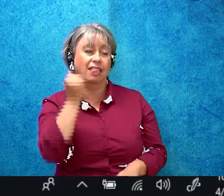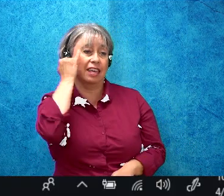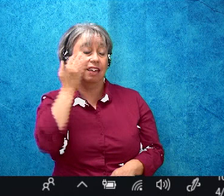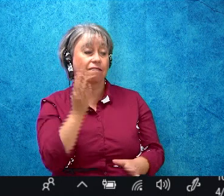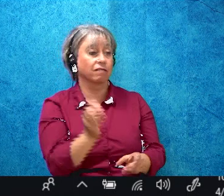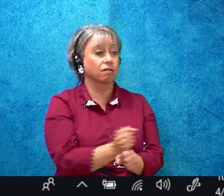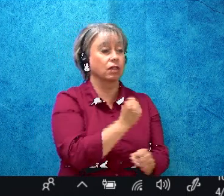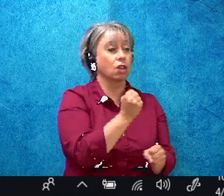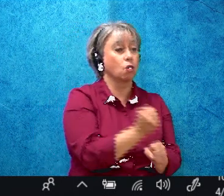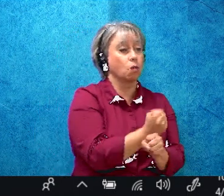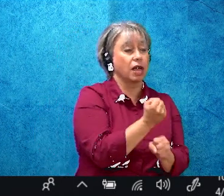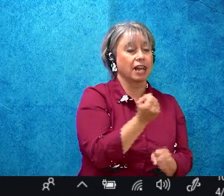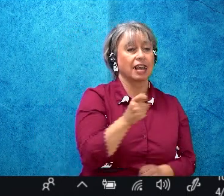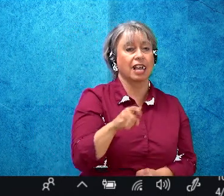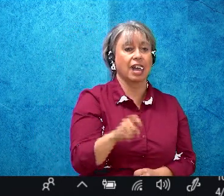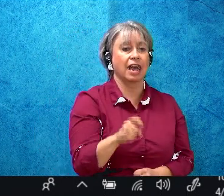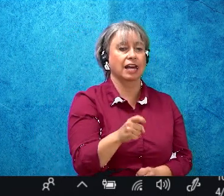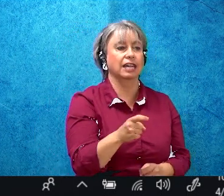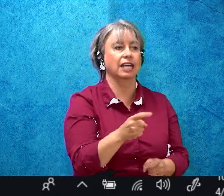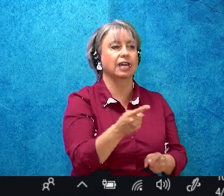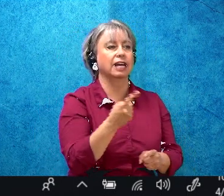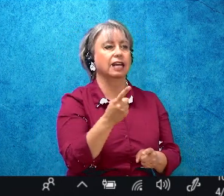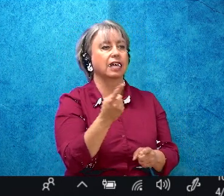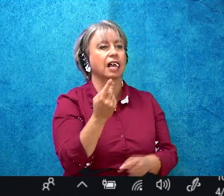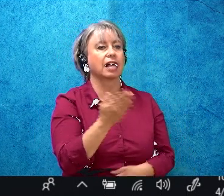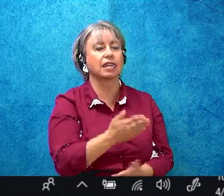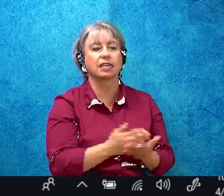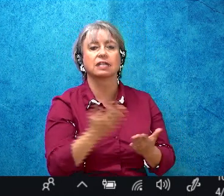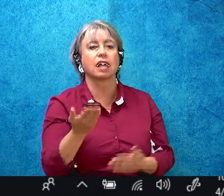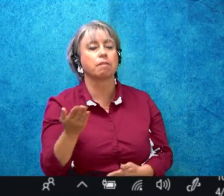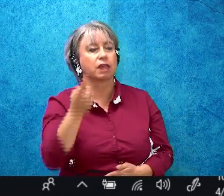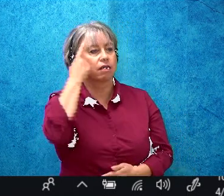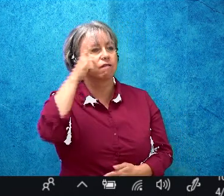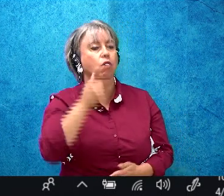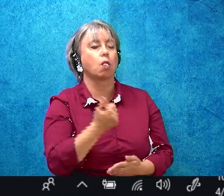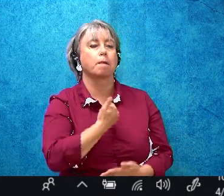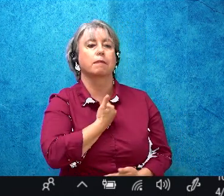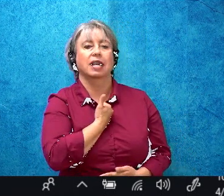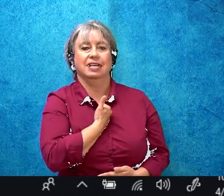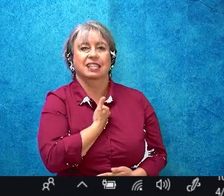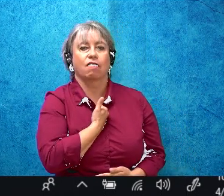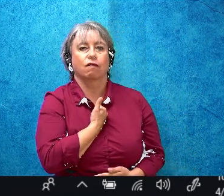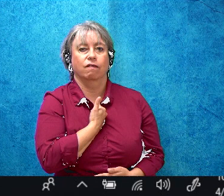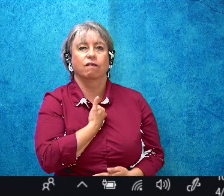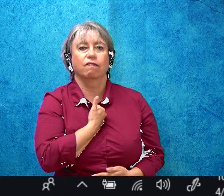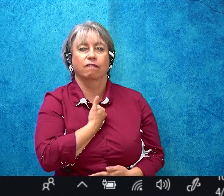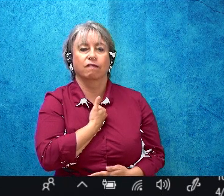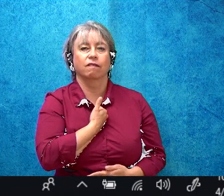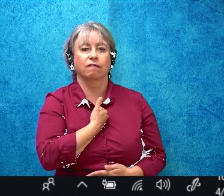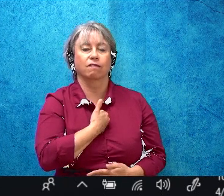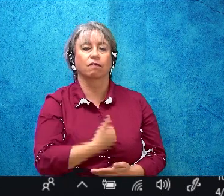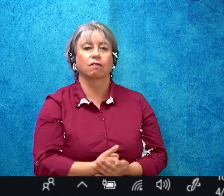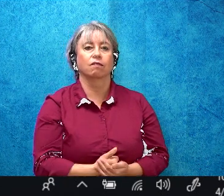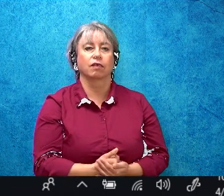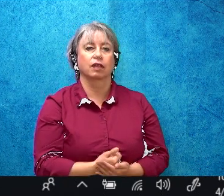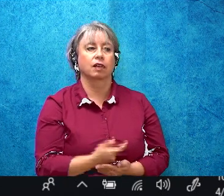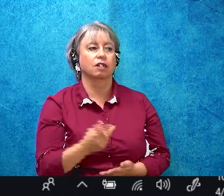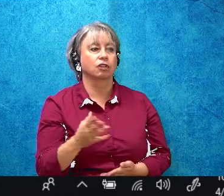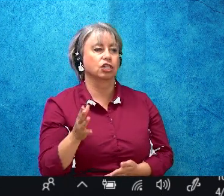other side, I need something for myself, okay? So she gets to the underworld. She gets the